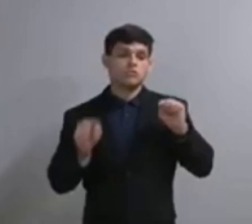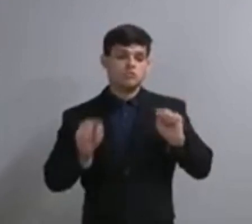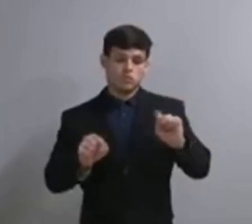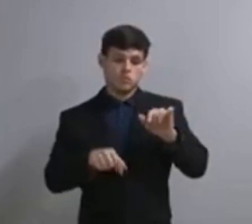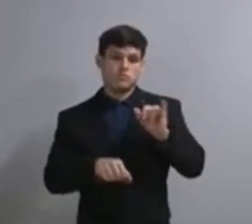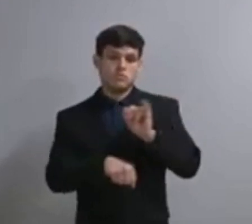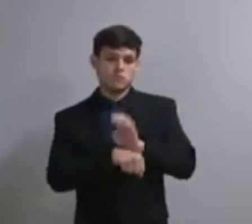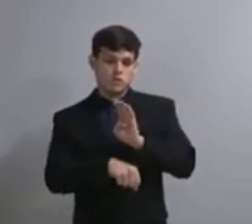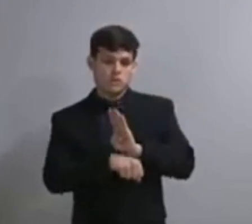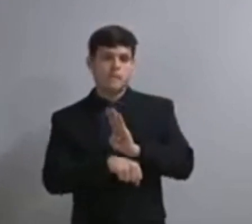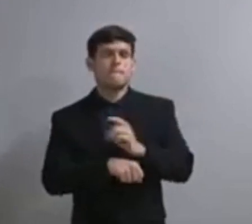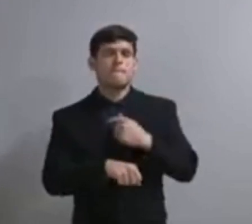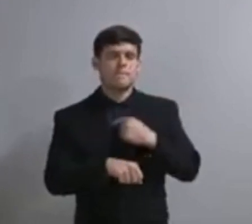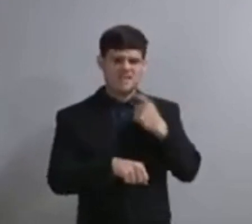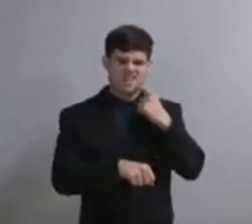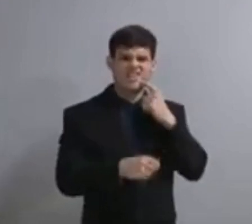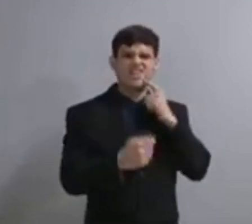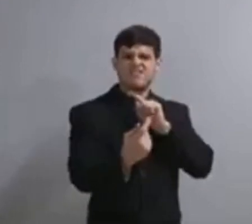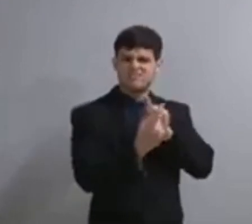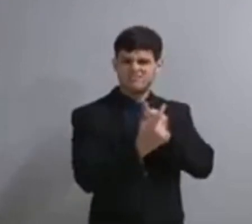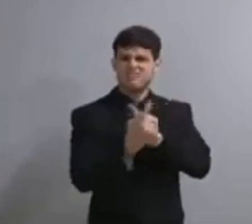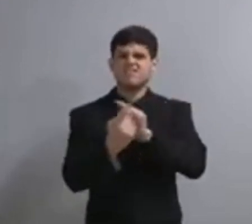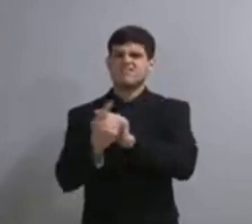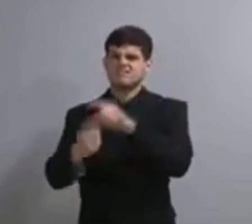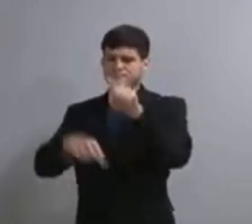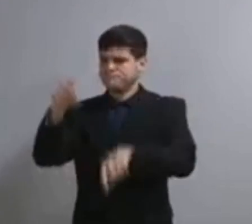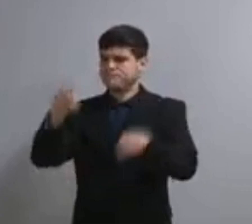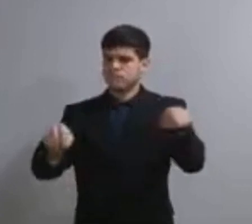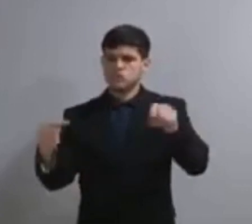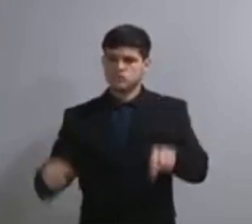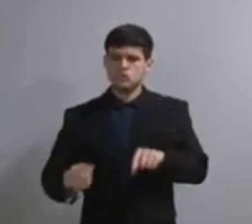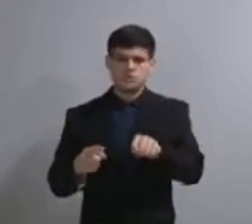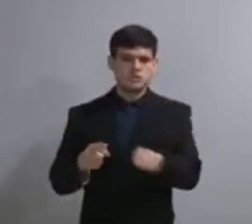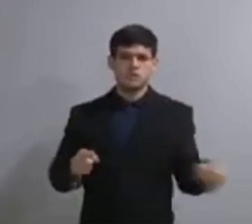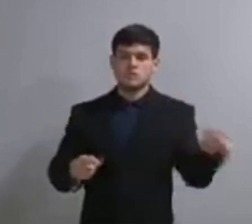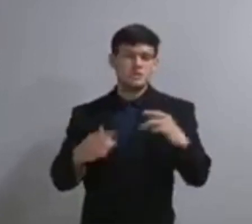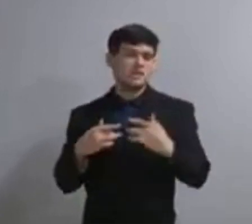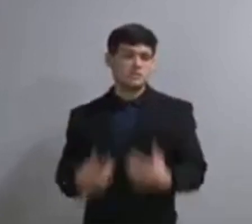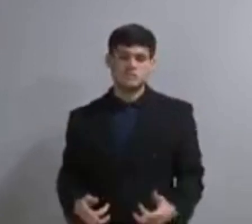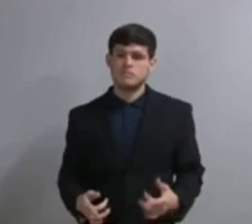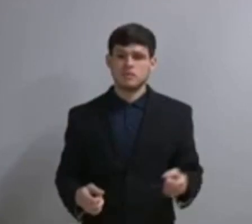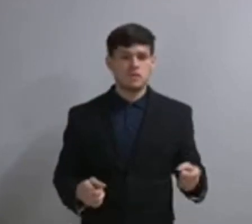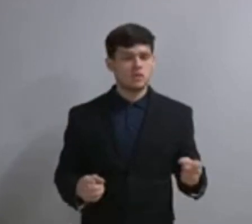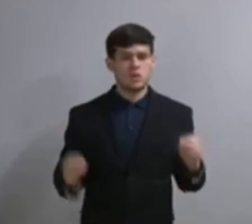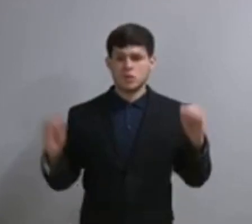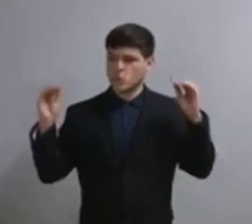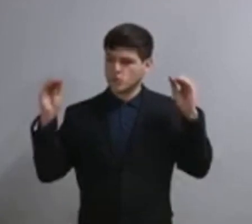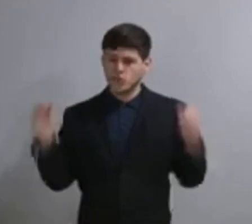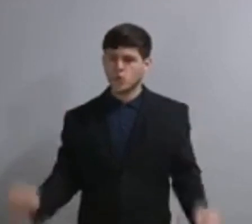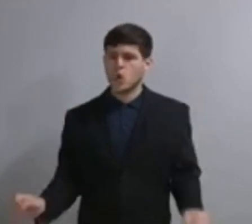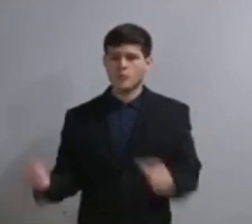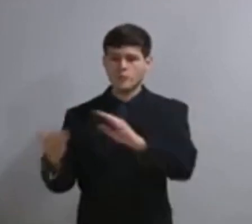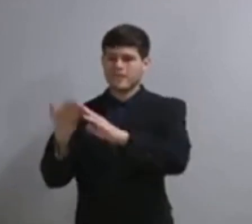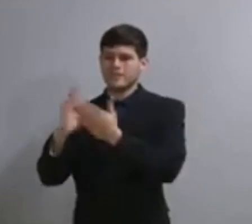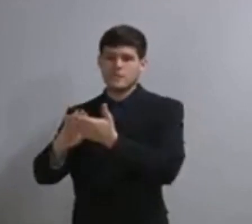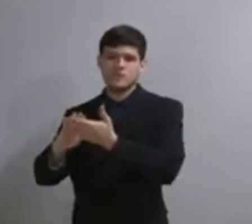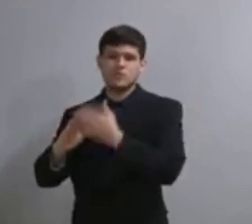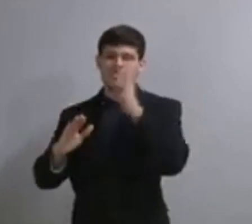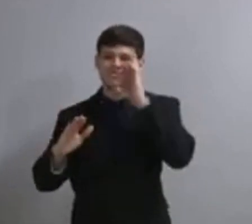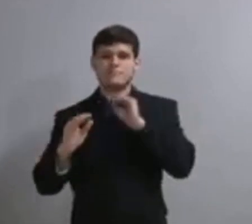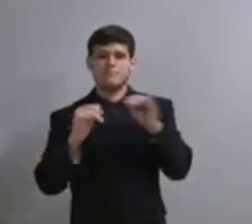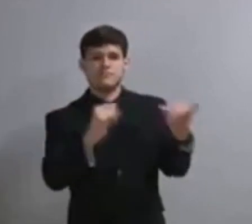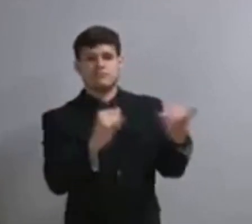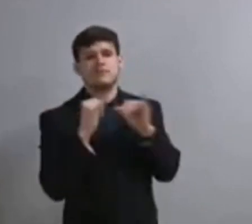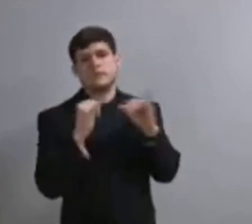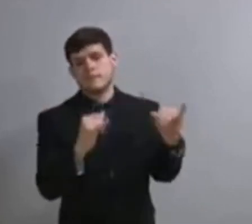across students with various kinds of struggles that often no one in the community had any